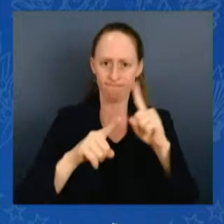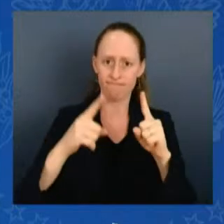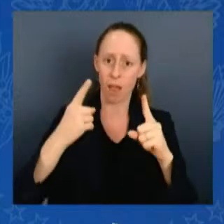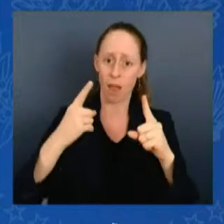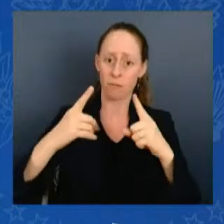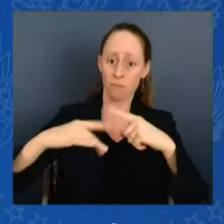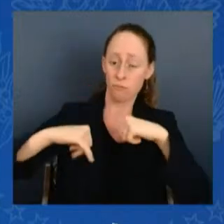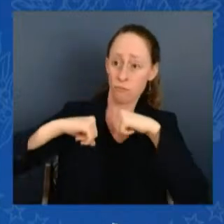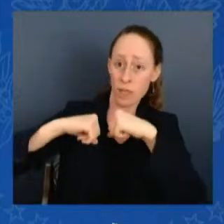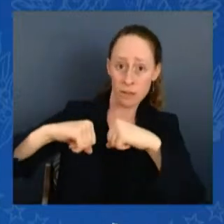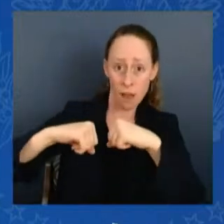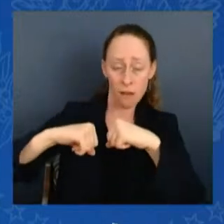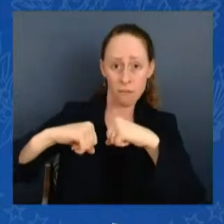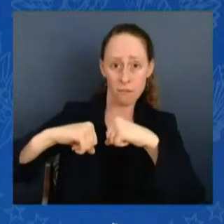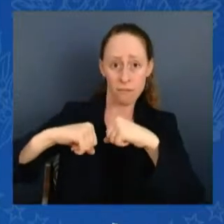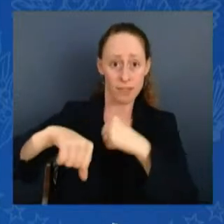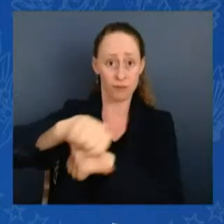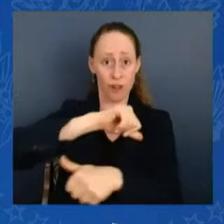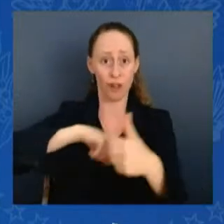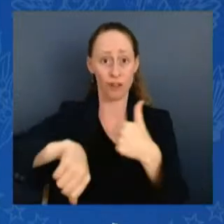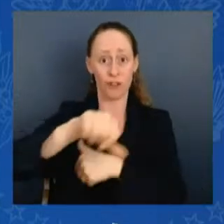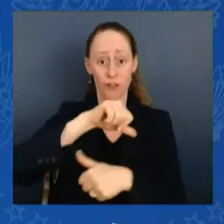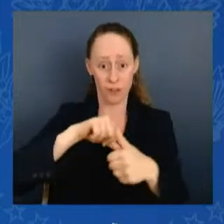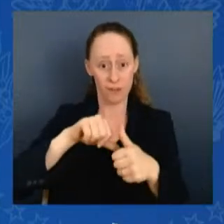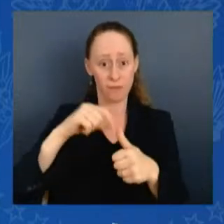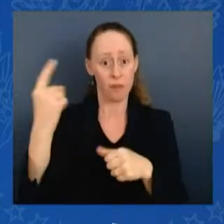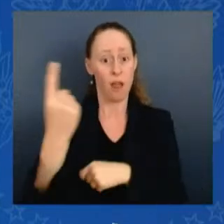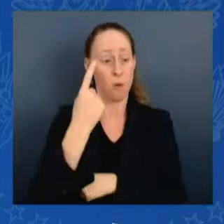and all for one.